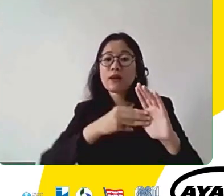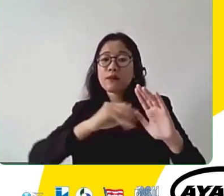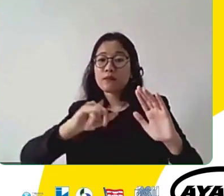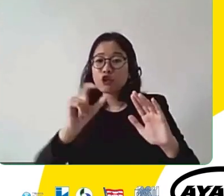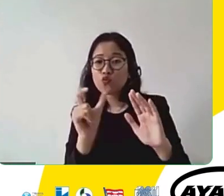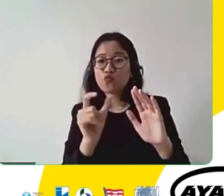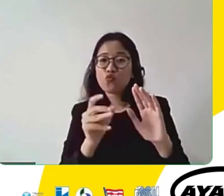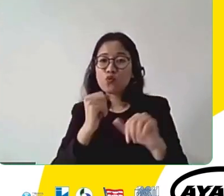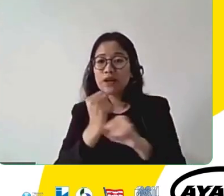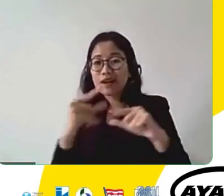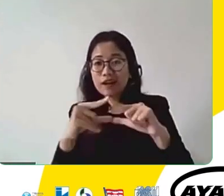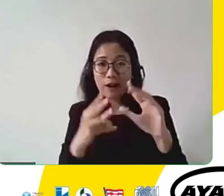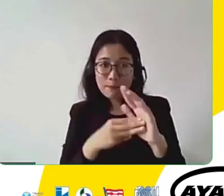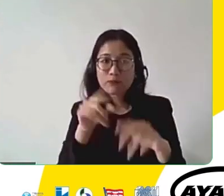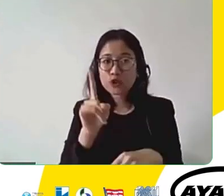for SO2